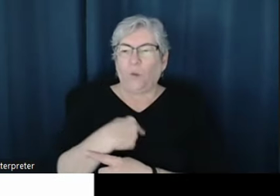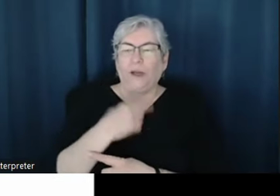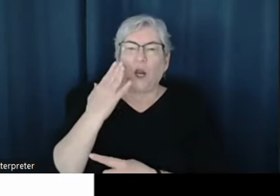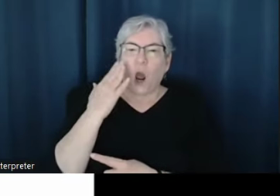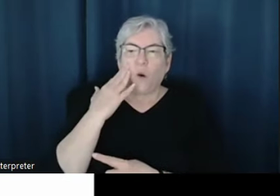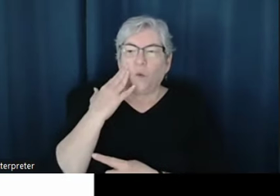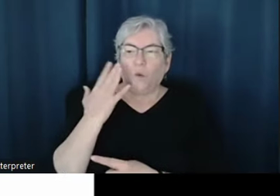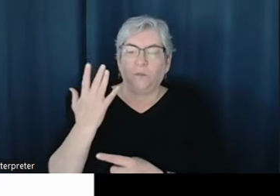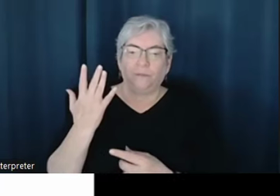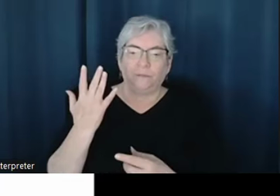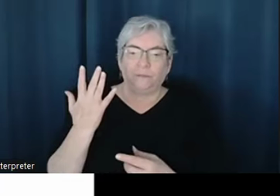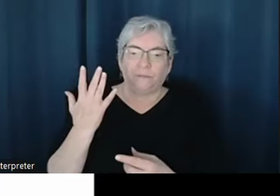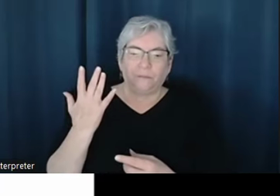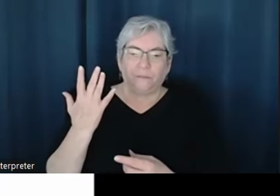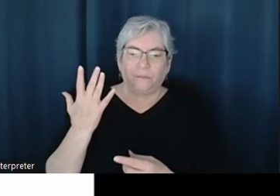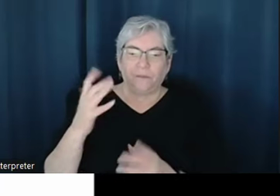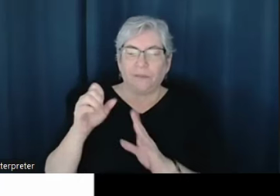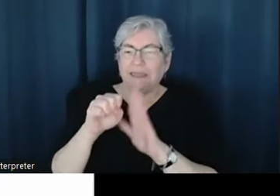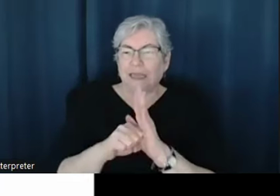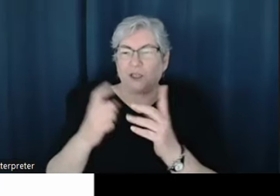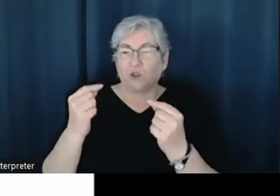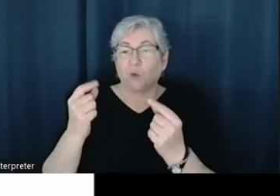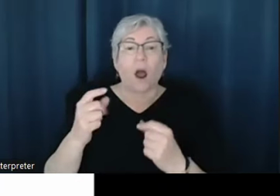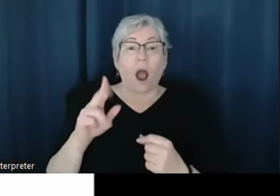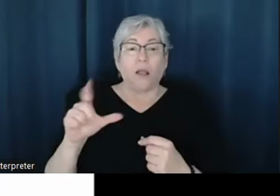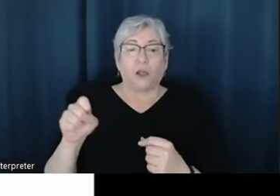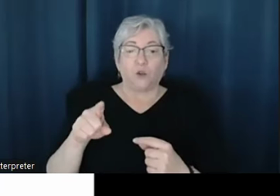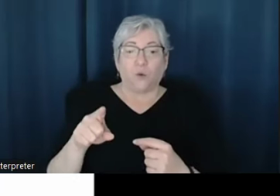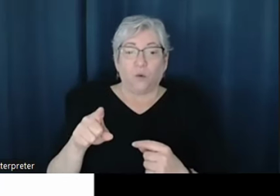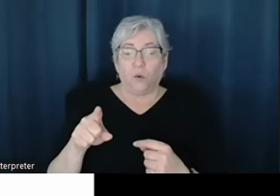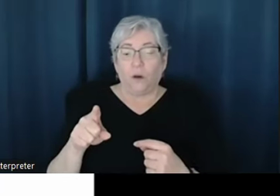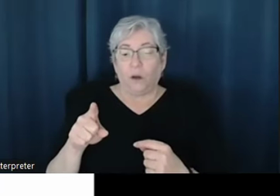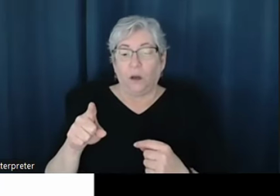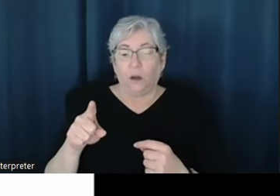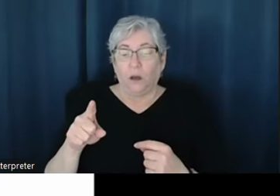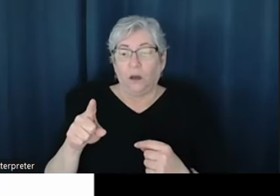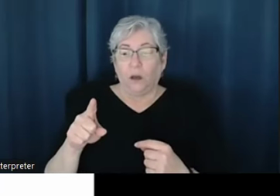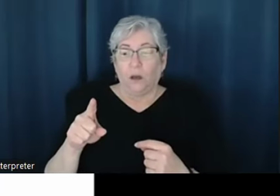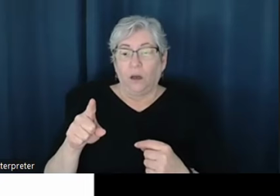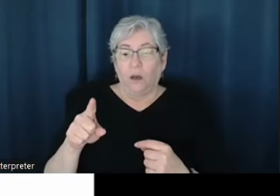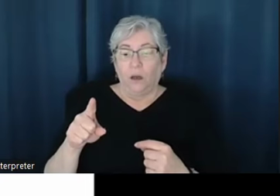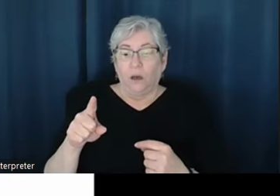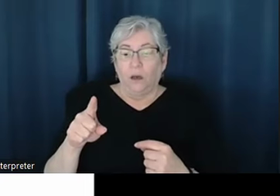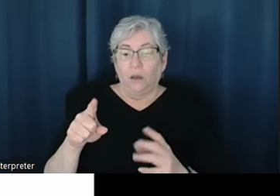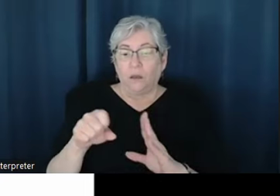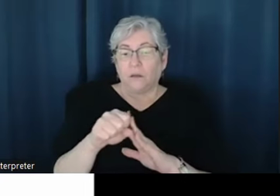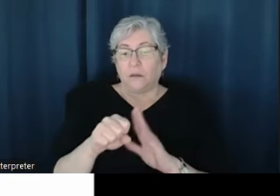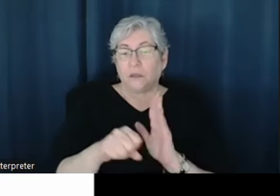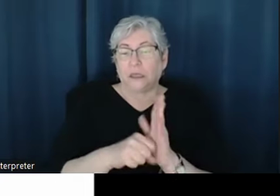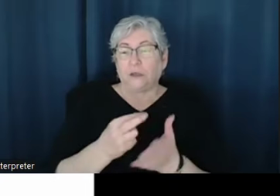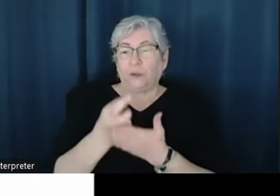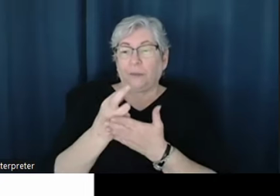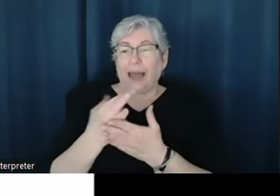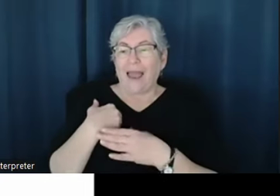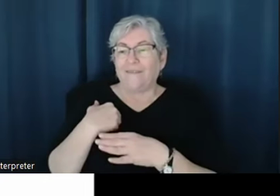a state is doing, unless you asked at the state rehab council, the